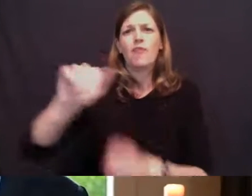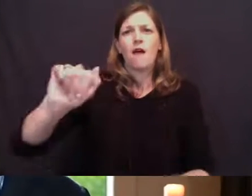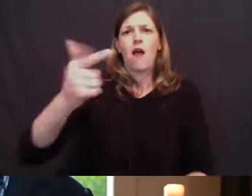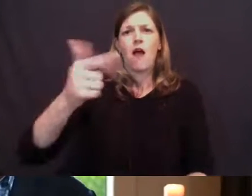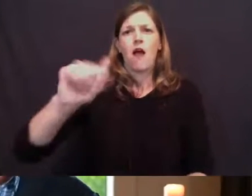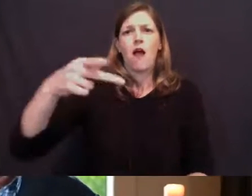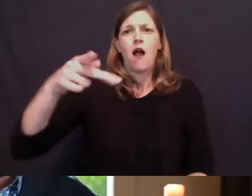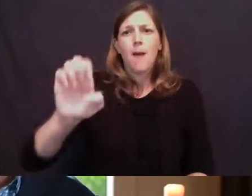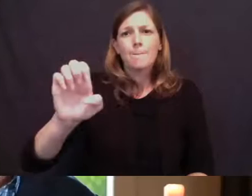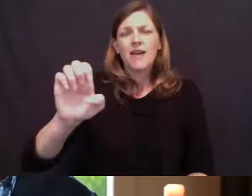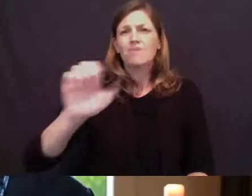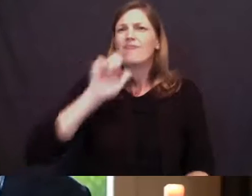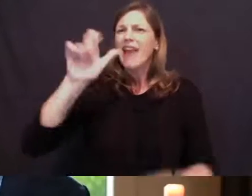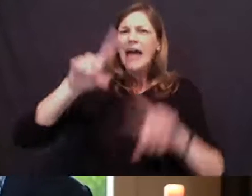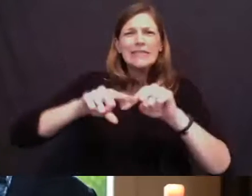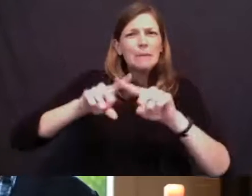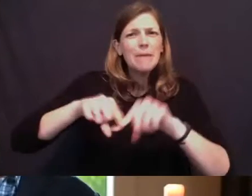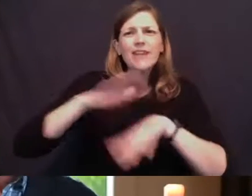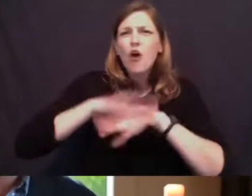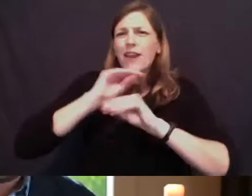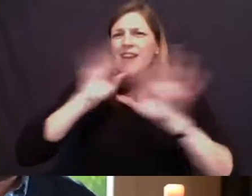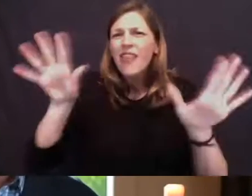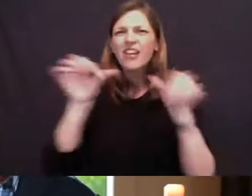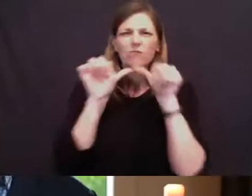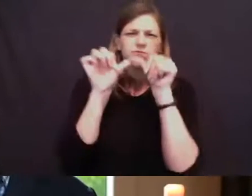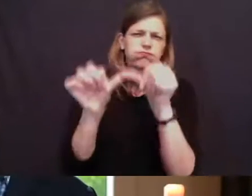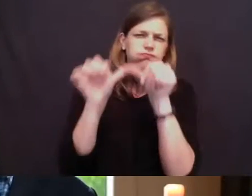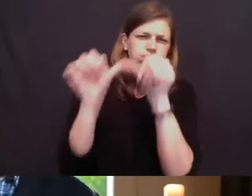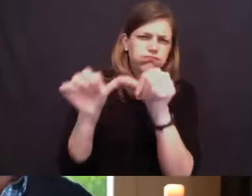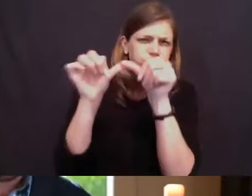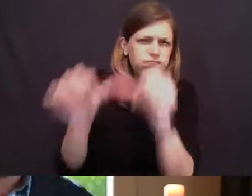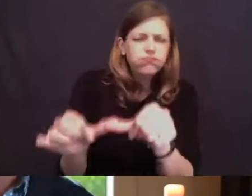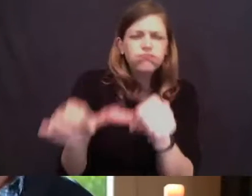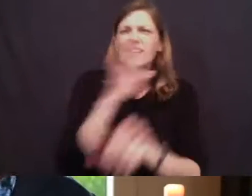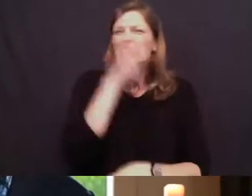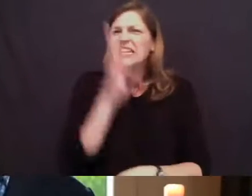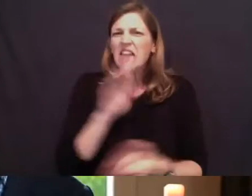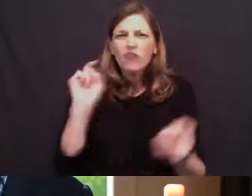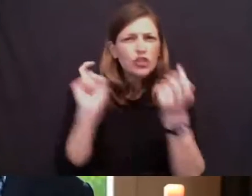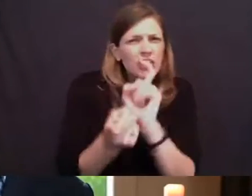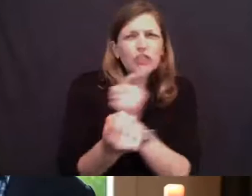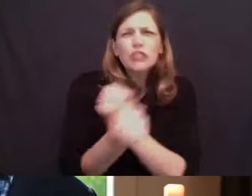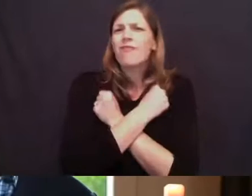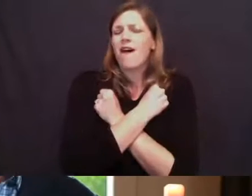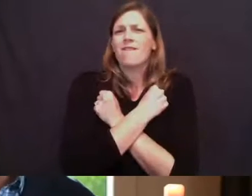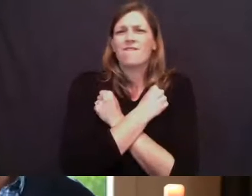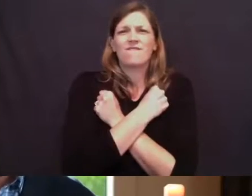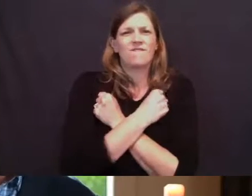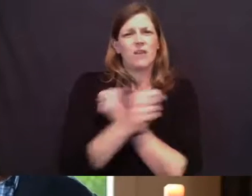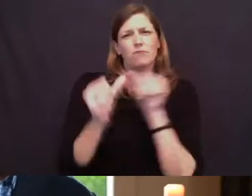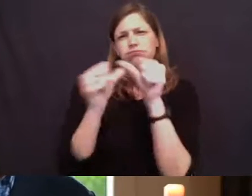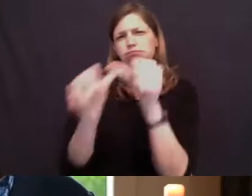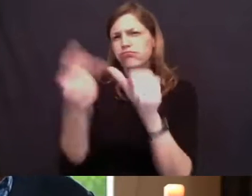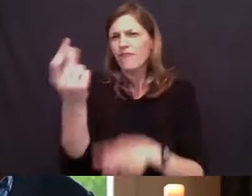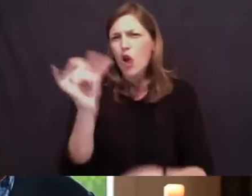love, unconditional love, unrelenting love, never changing love, the never ending love,